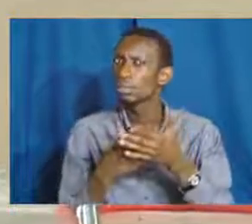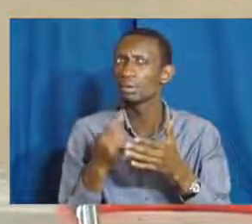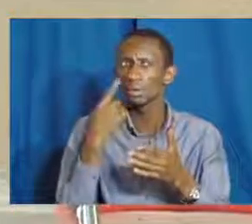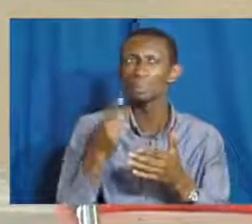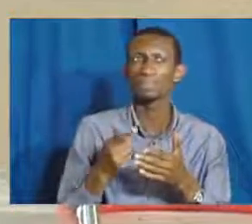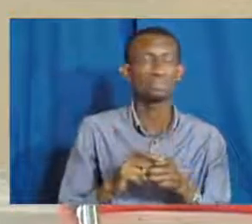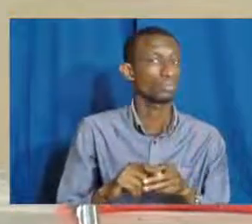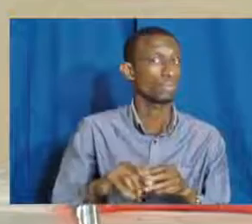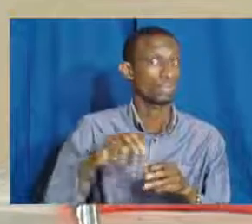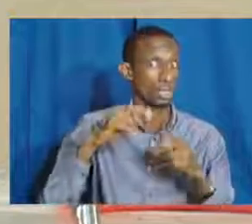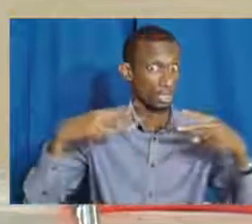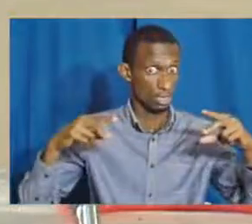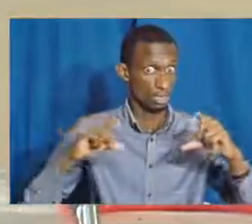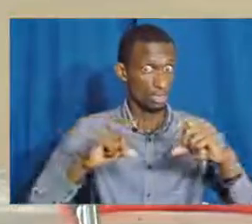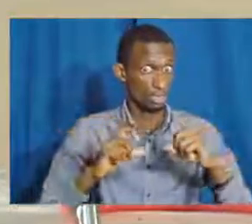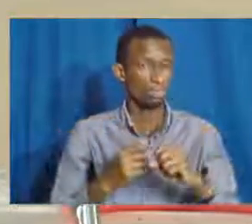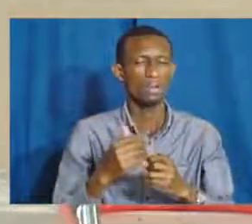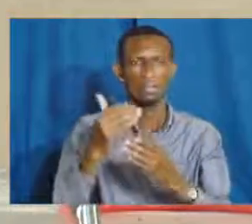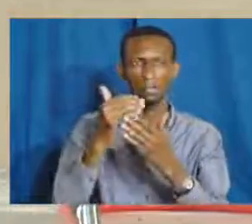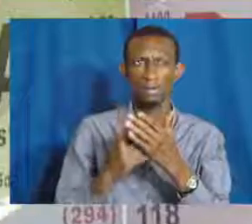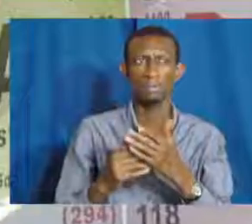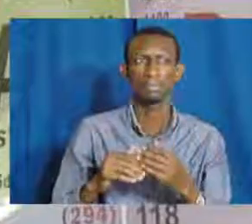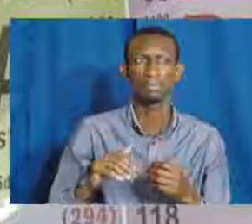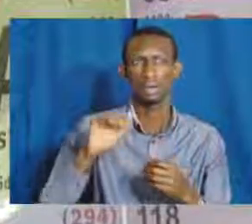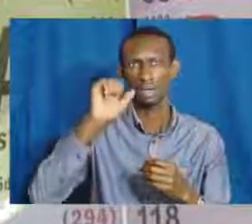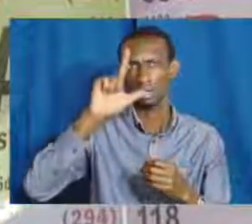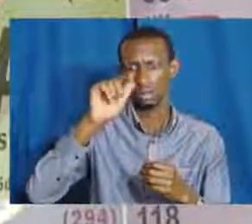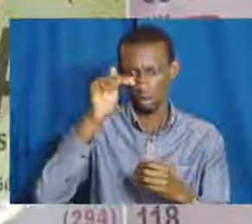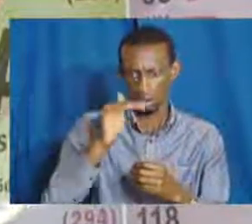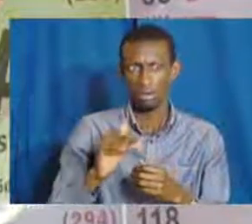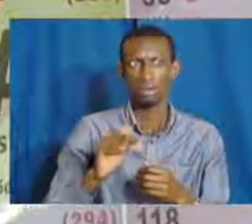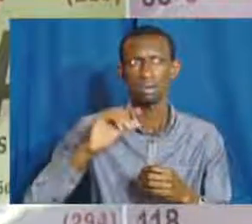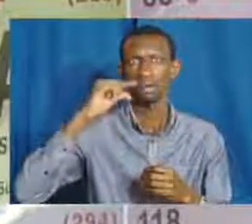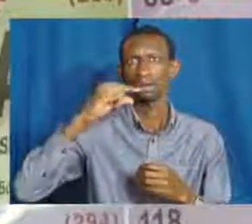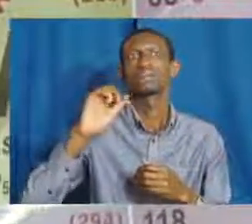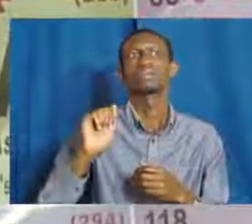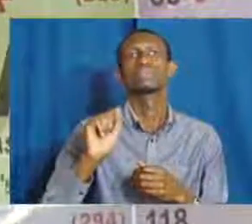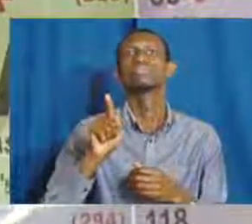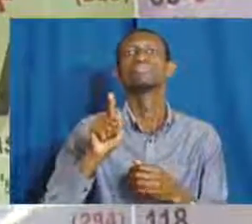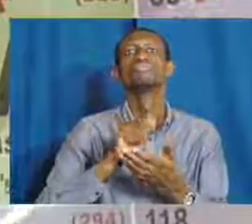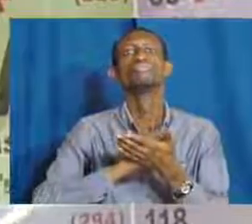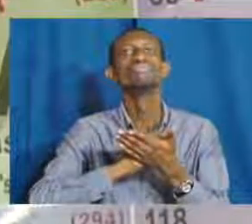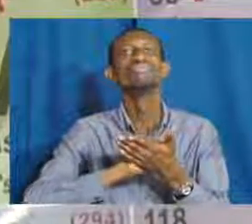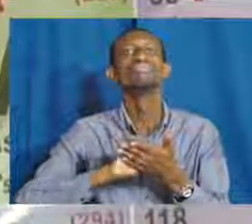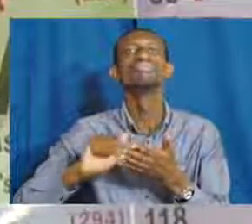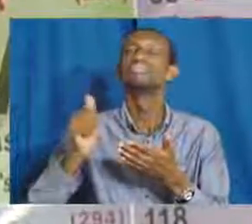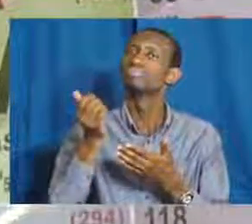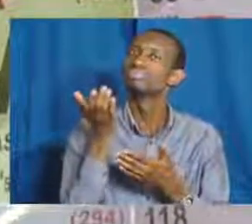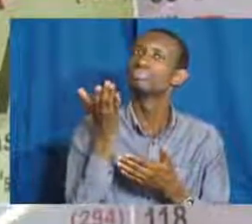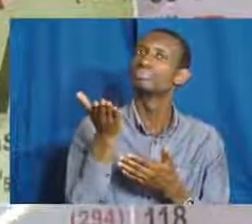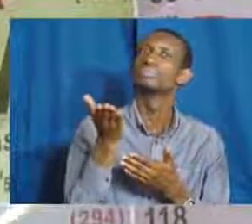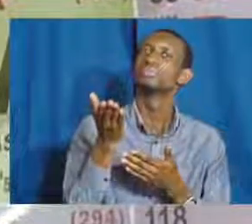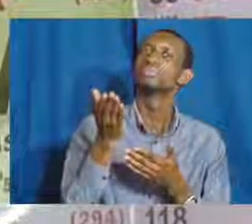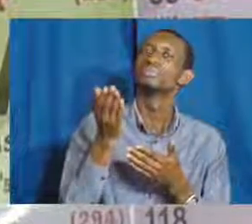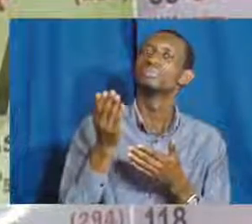after aluminium is gallium. And then he printed that one. Rather, he mentioned,